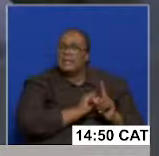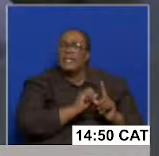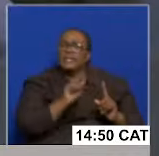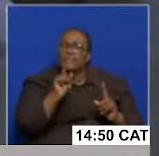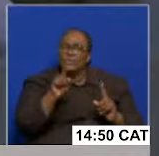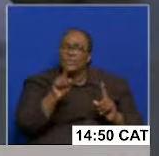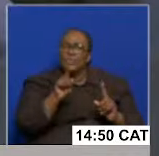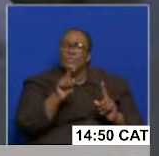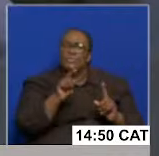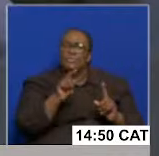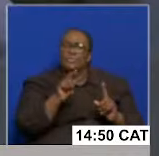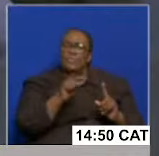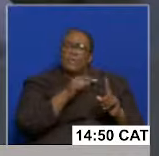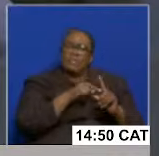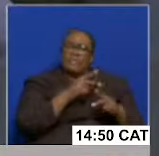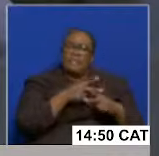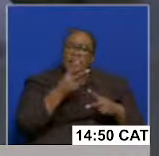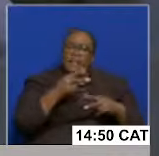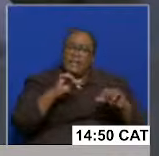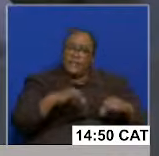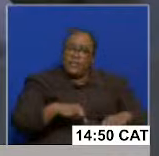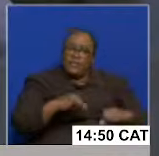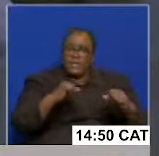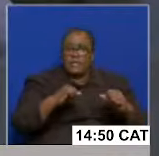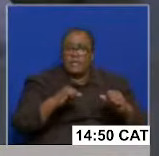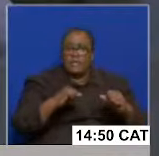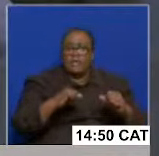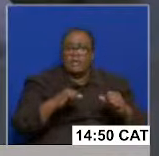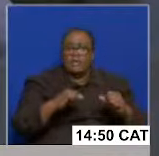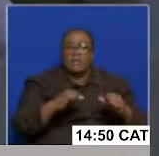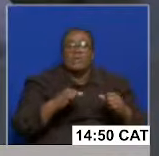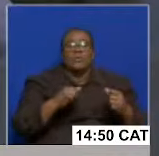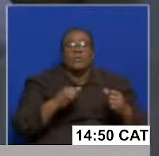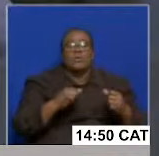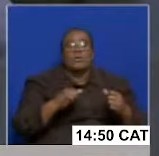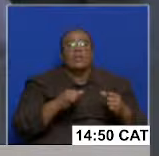finally agree on what should go to IPID as a final statement?